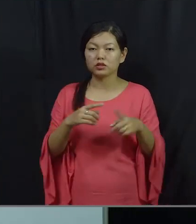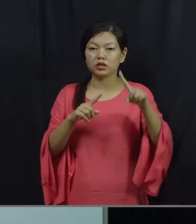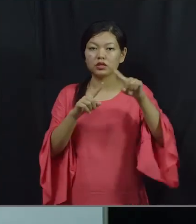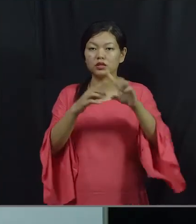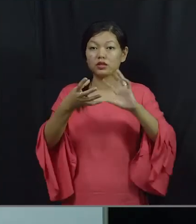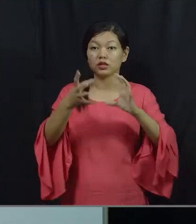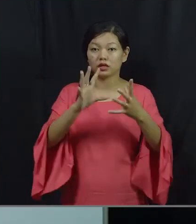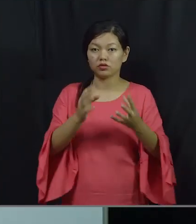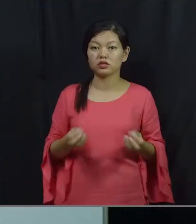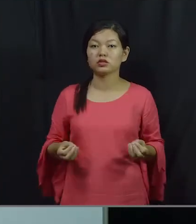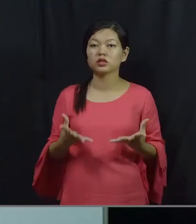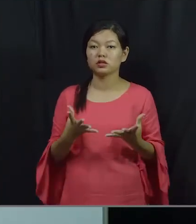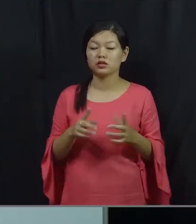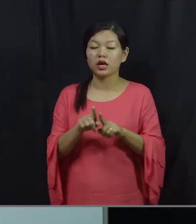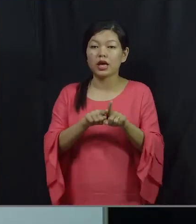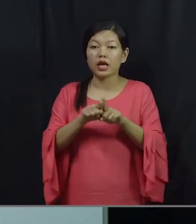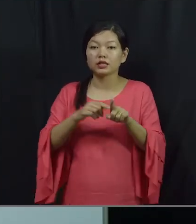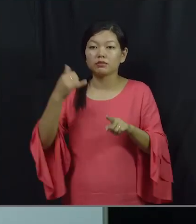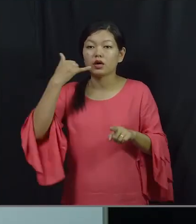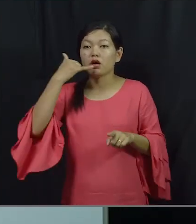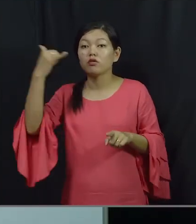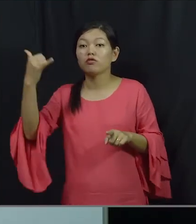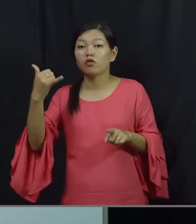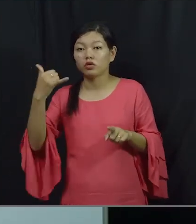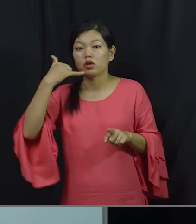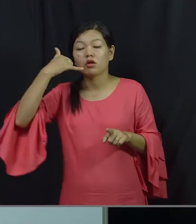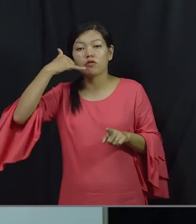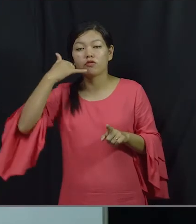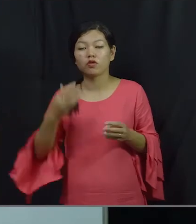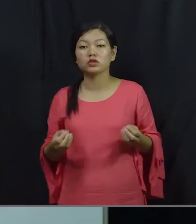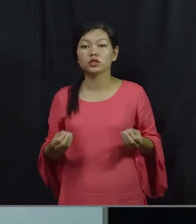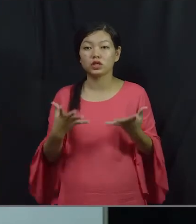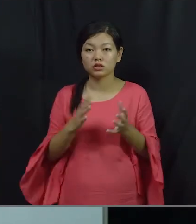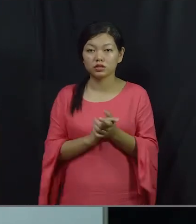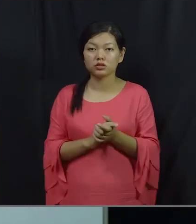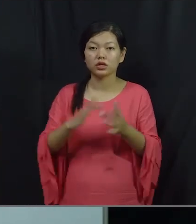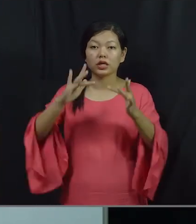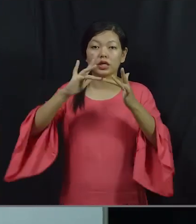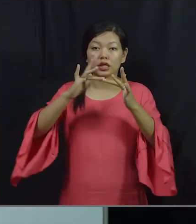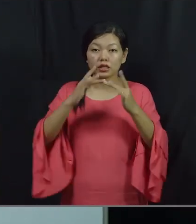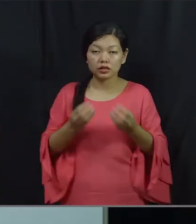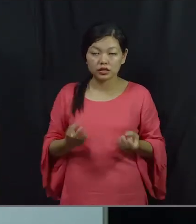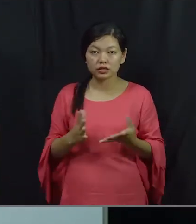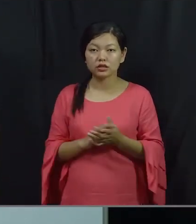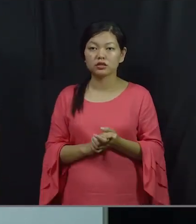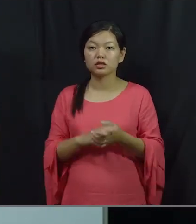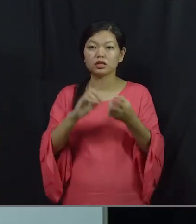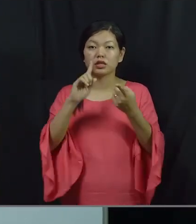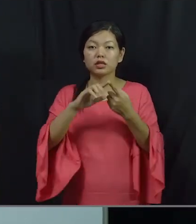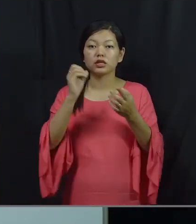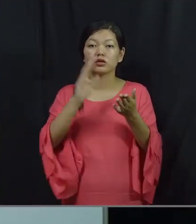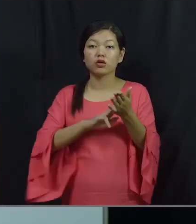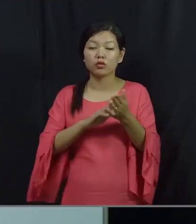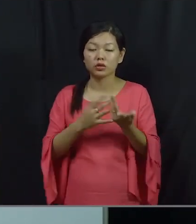like, telephone, isn't that, fax, or maybe, internet, okay, e-commerce, okay, mobile phone, all those things